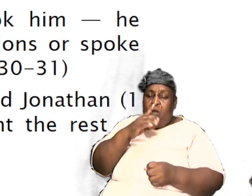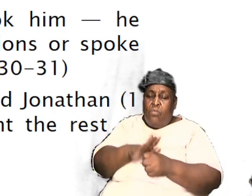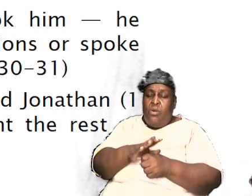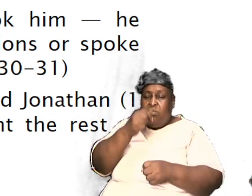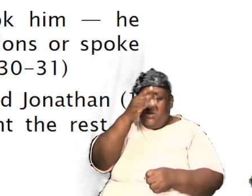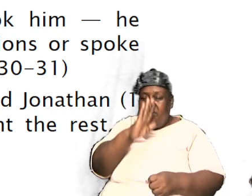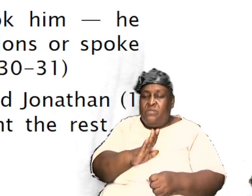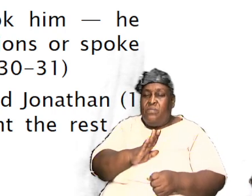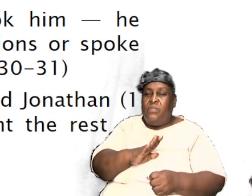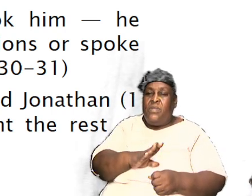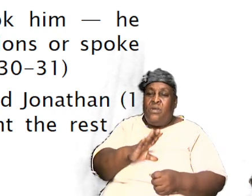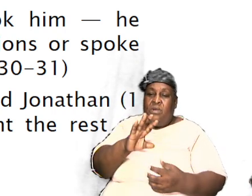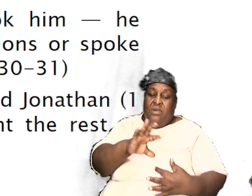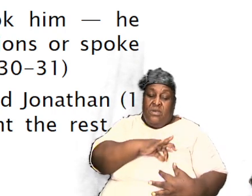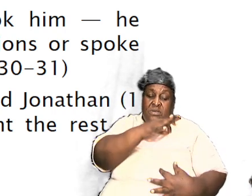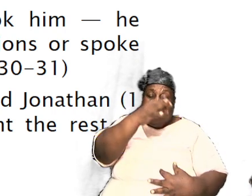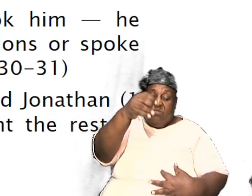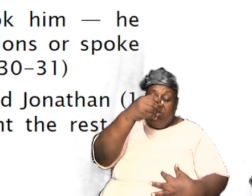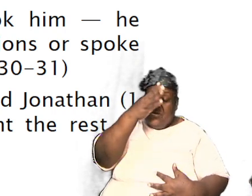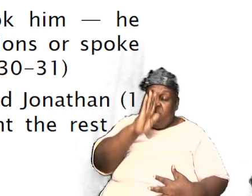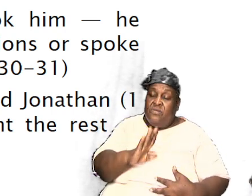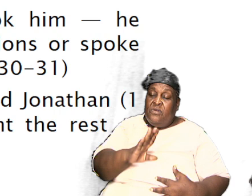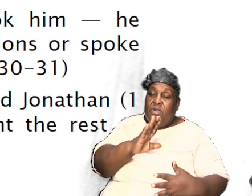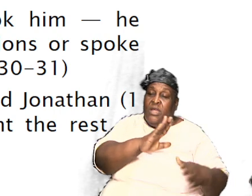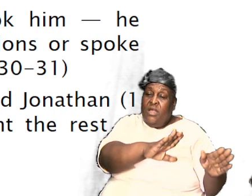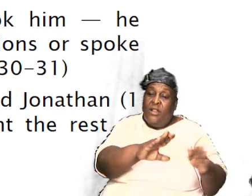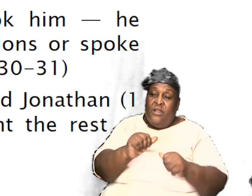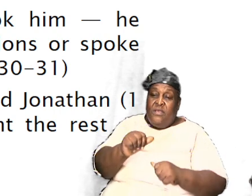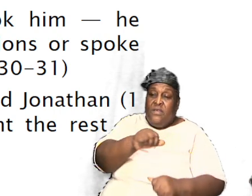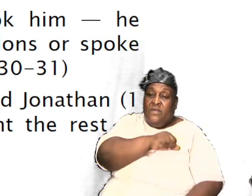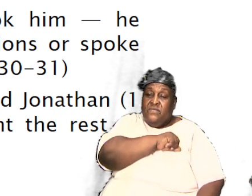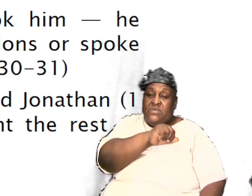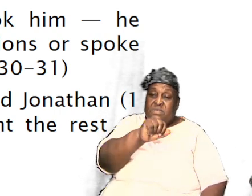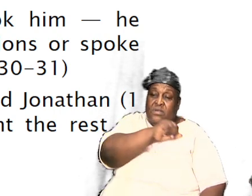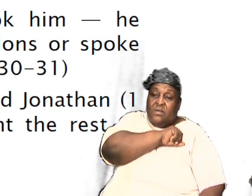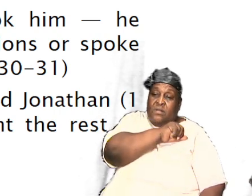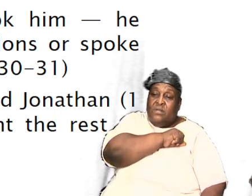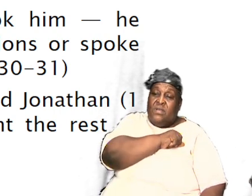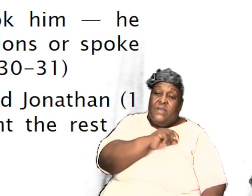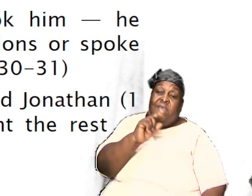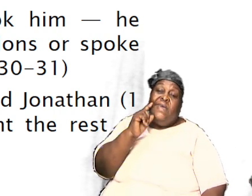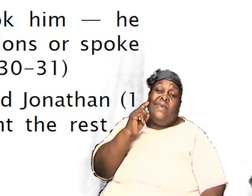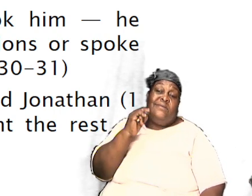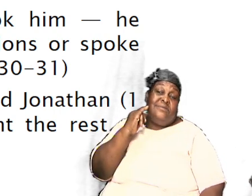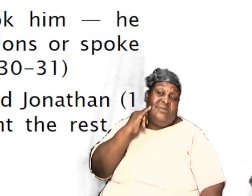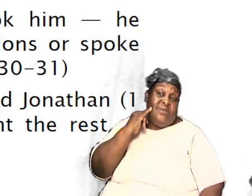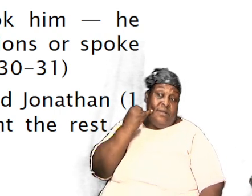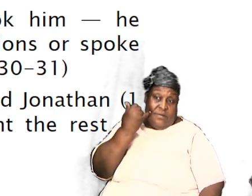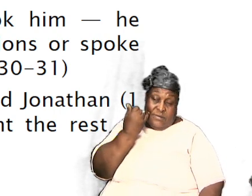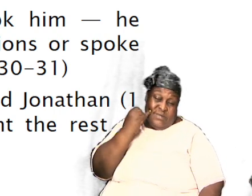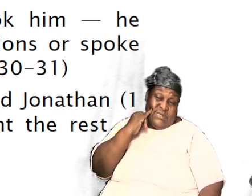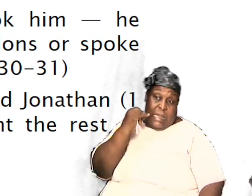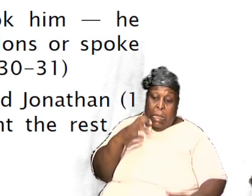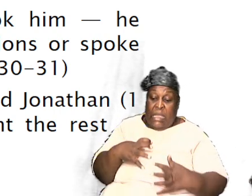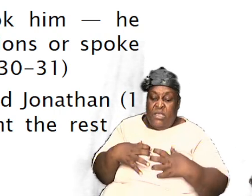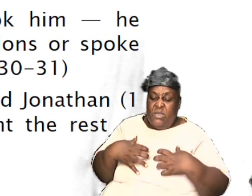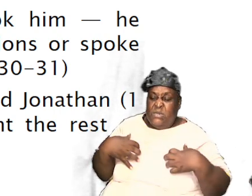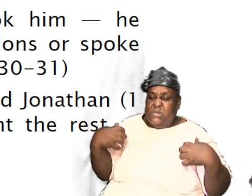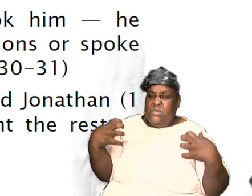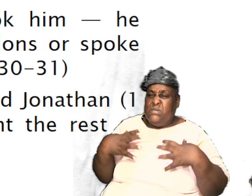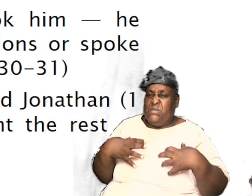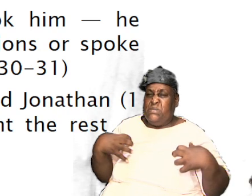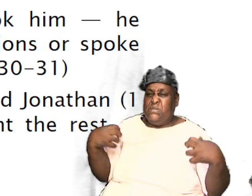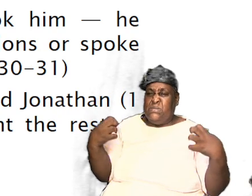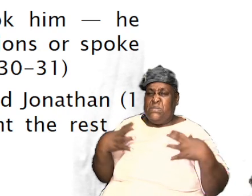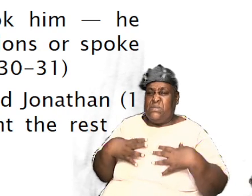But at this time, the Spirit of God left him. Then he was jealous and angry. Took